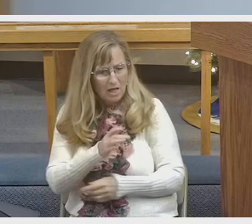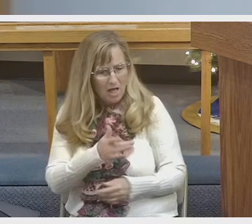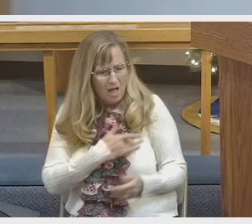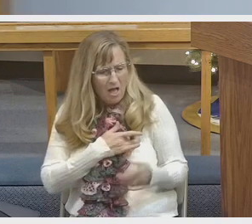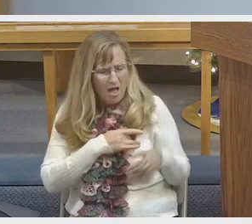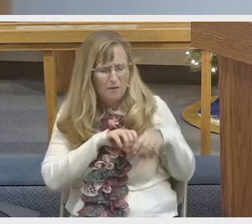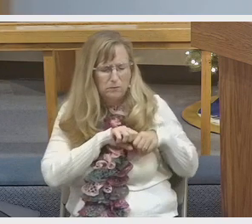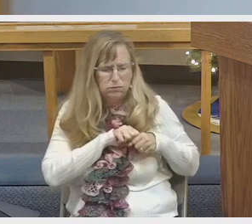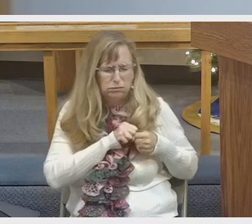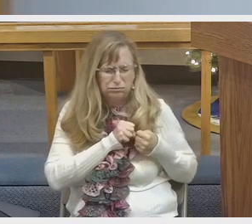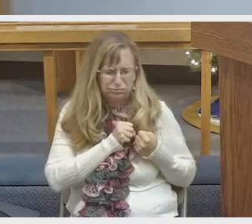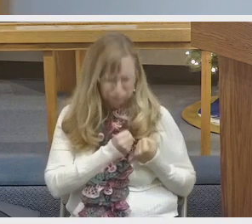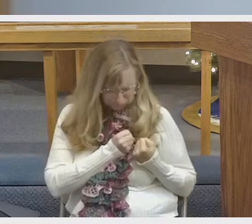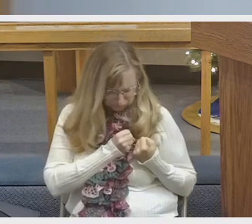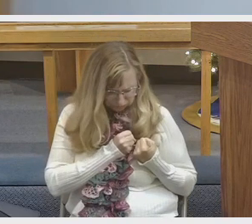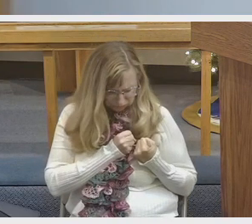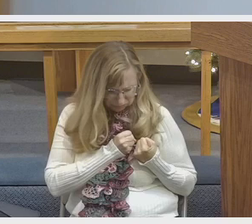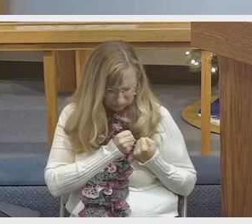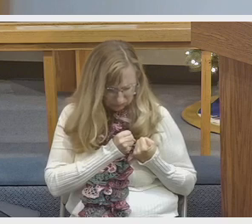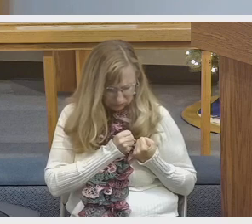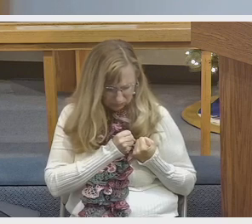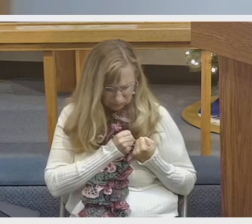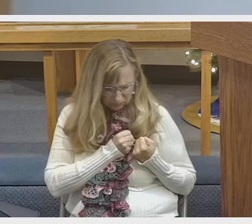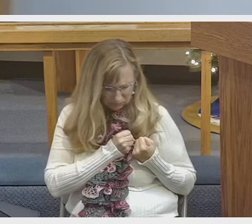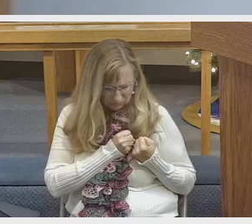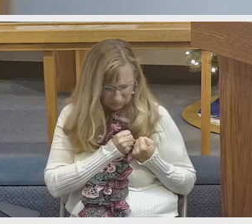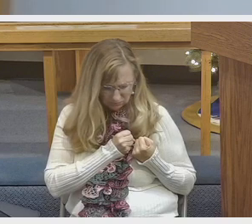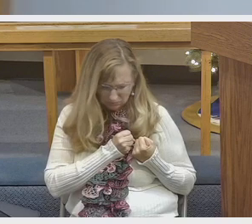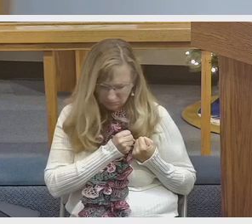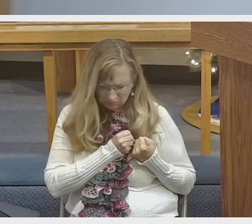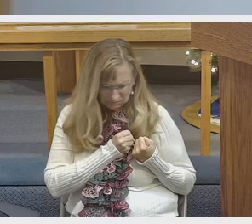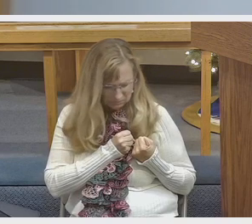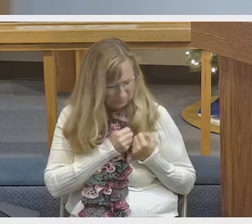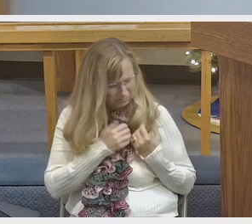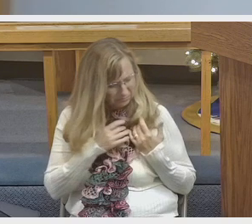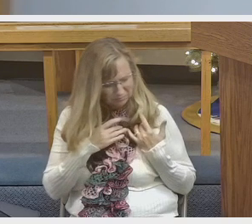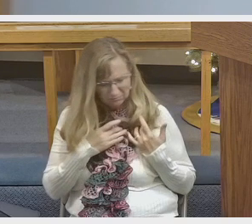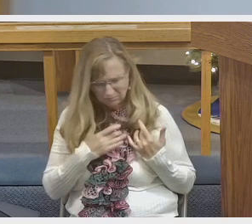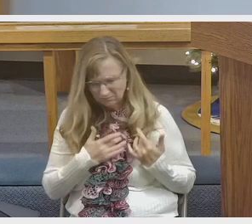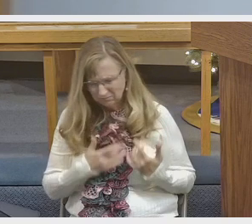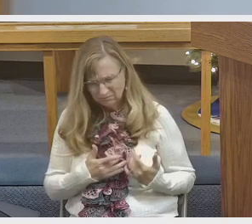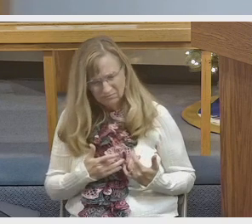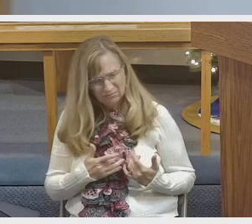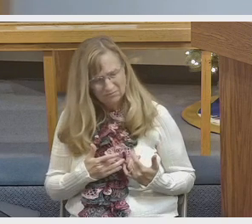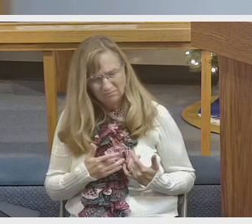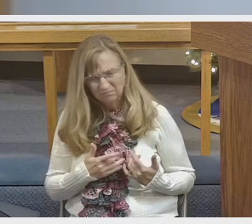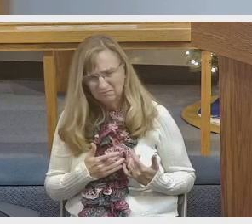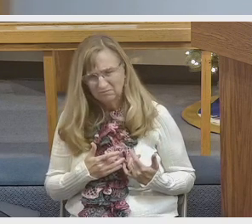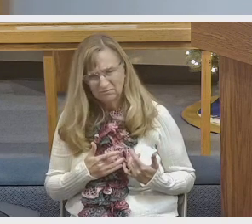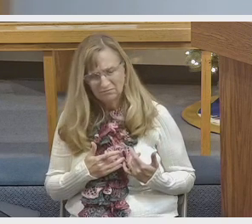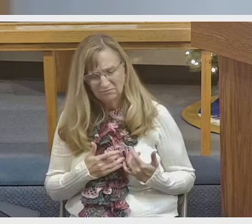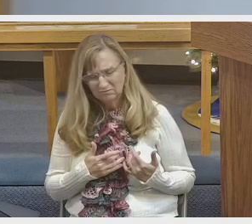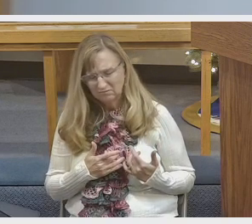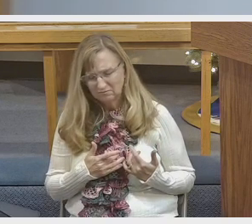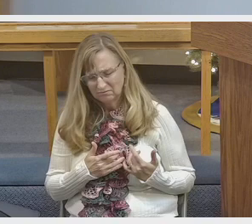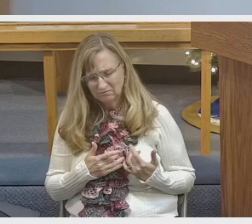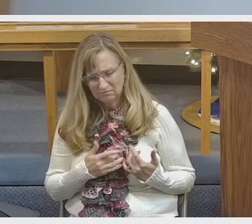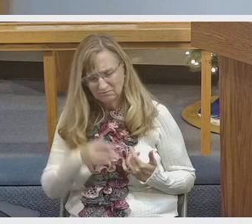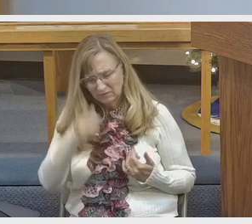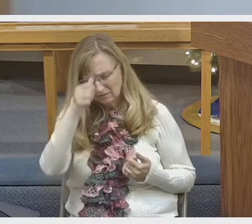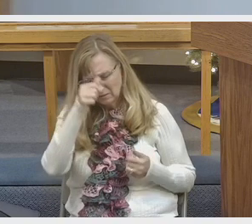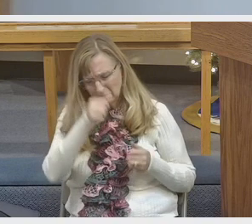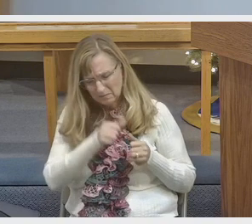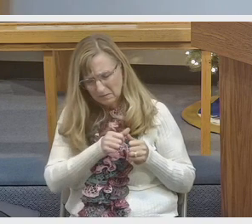breaking and immense sorrow. And likely you will remember